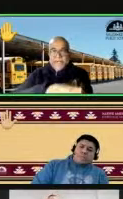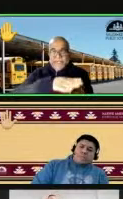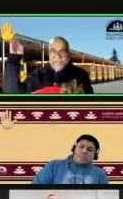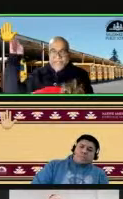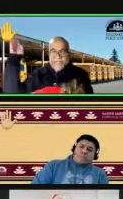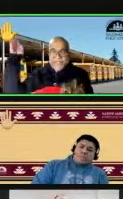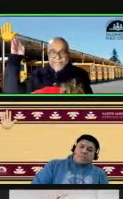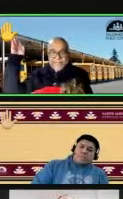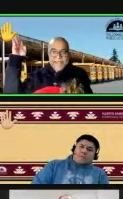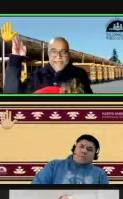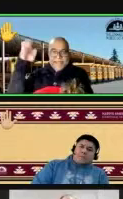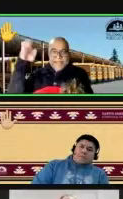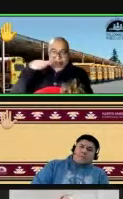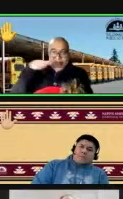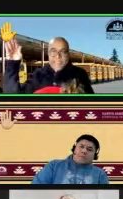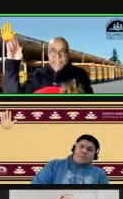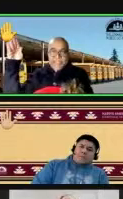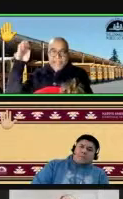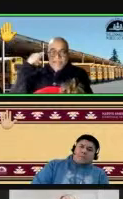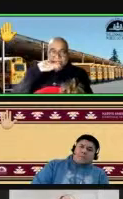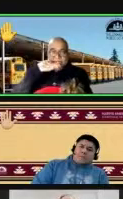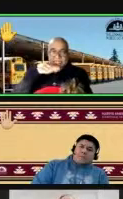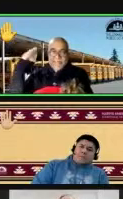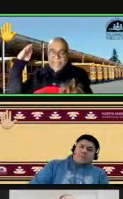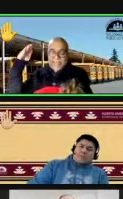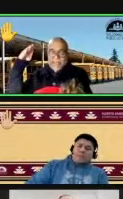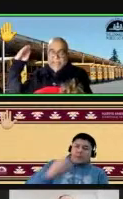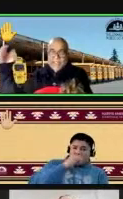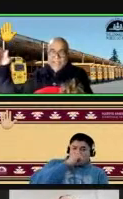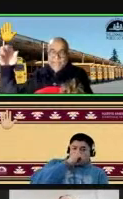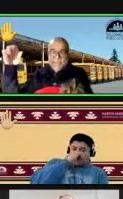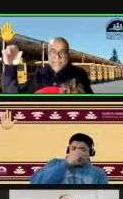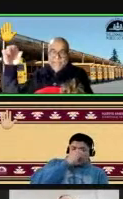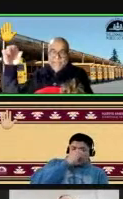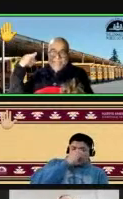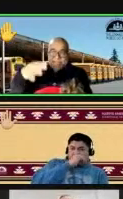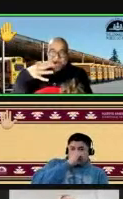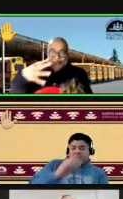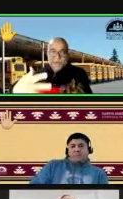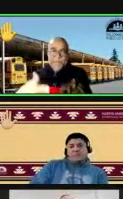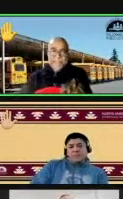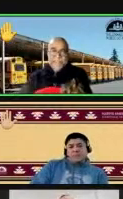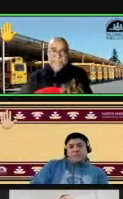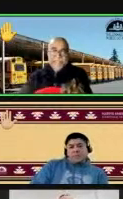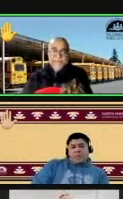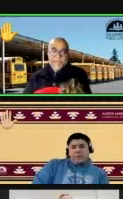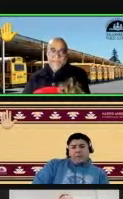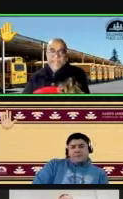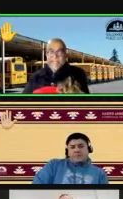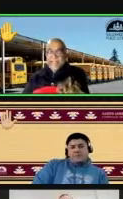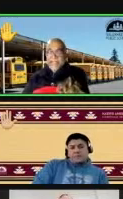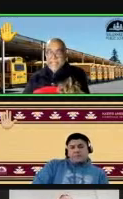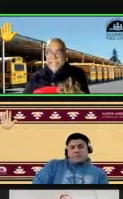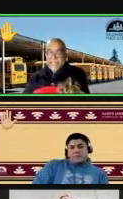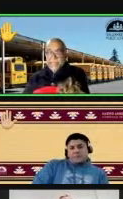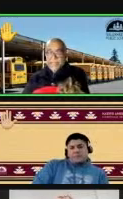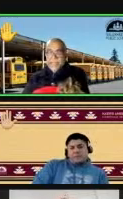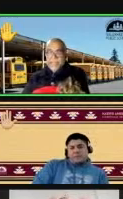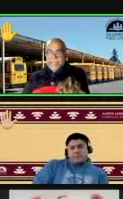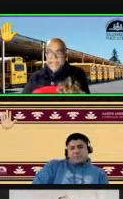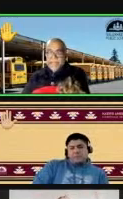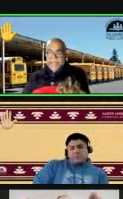towards really not just start and stop. That's what I'm hoping the new superintendent takes